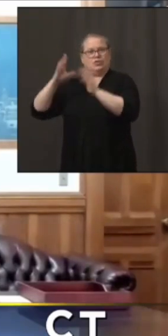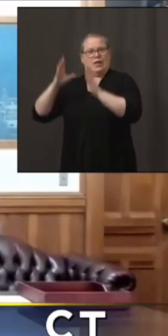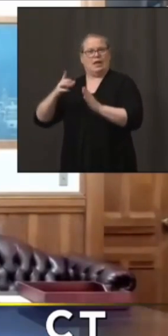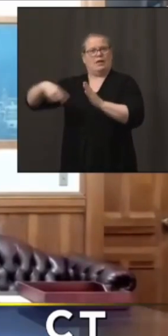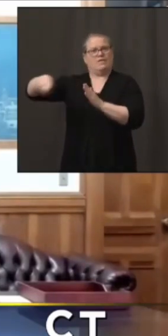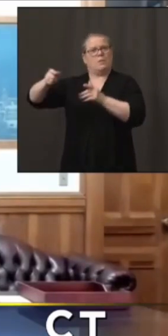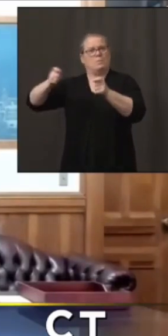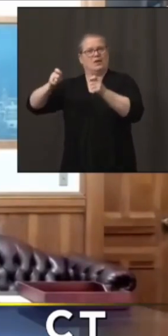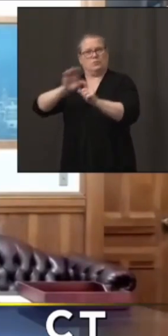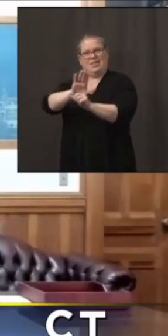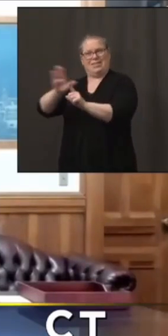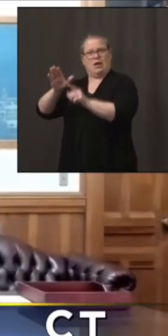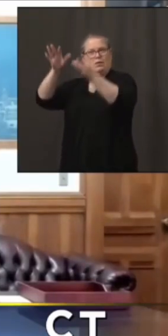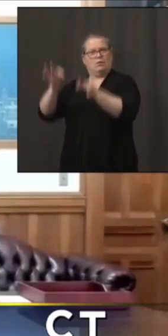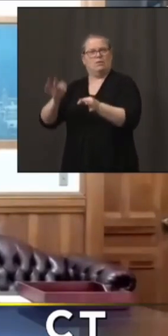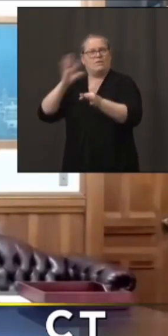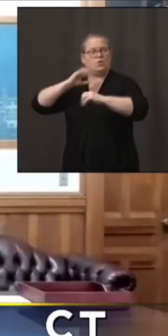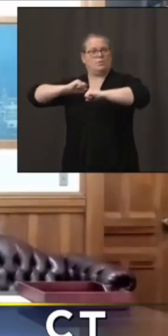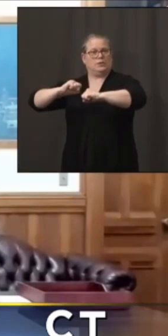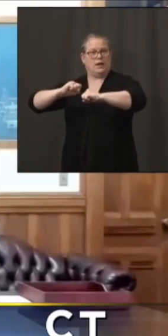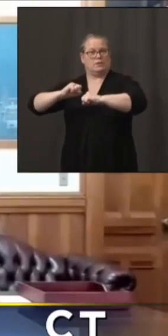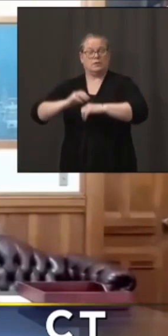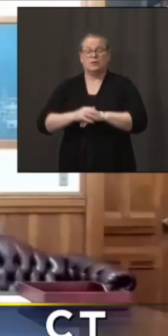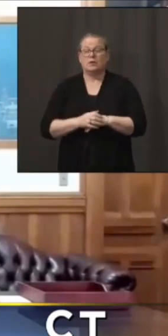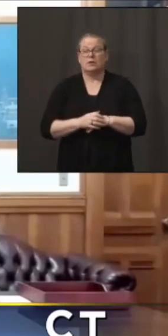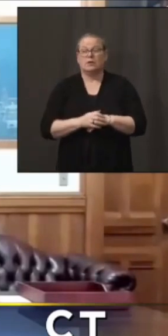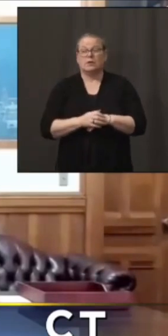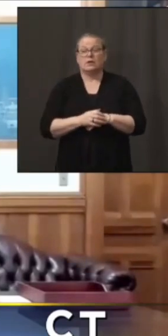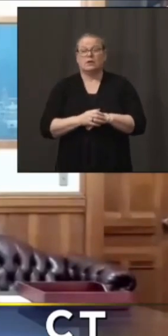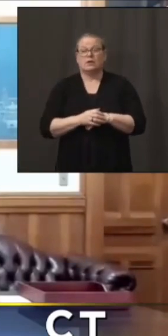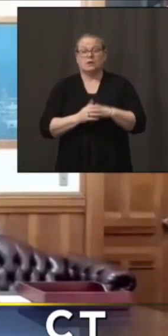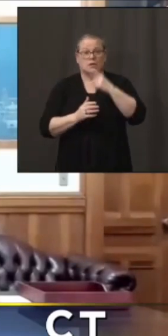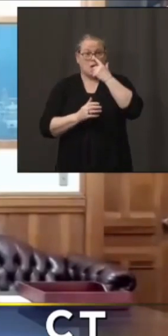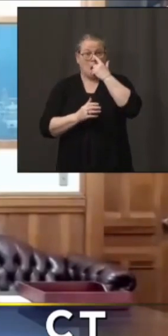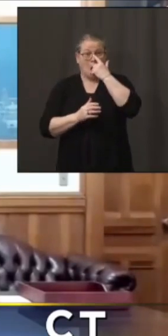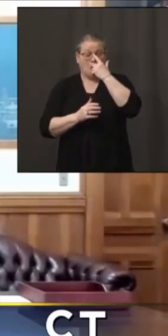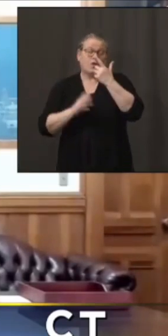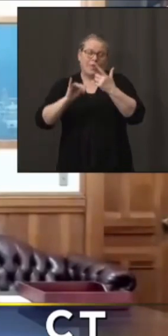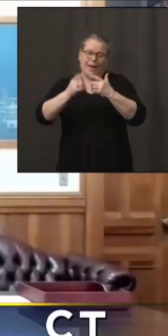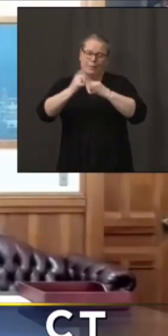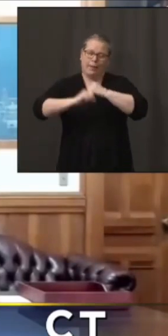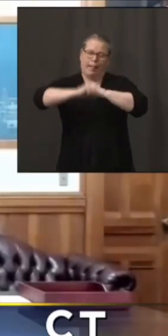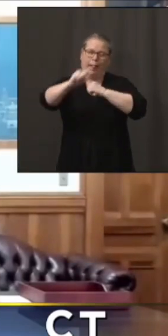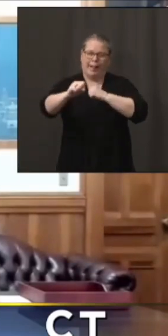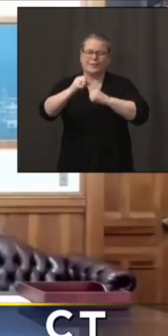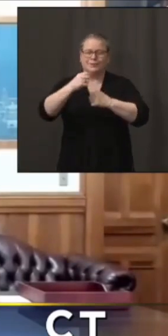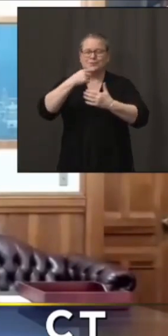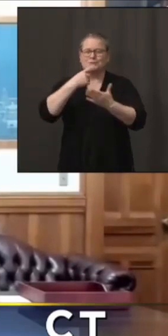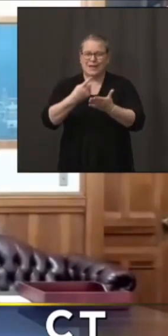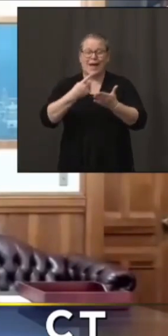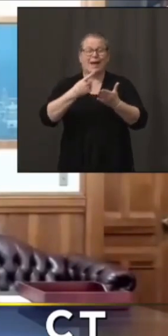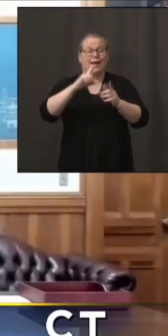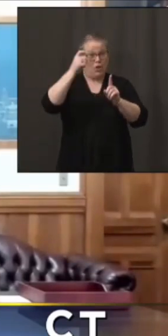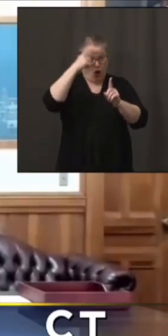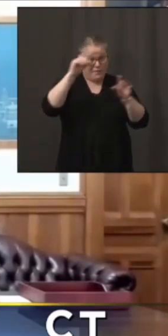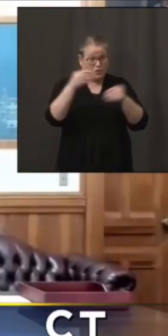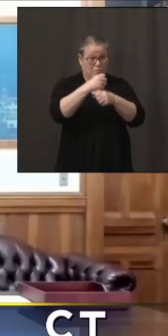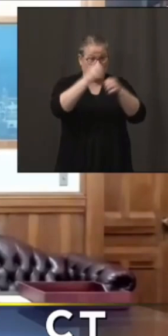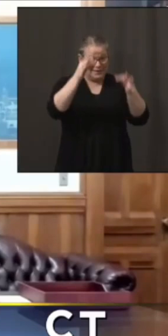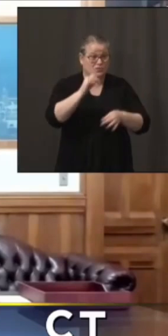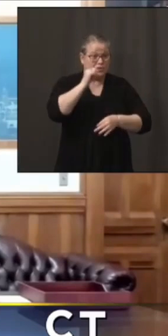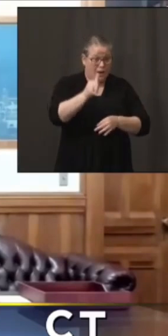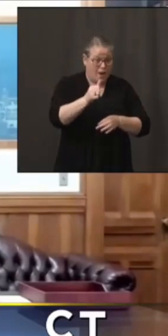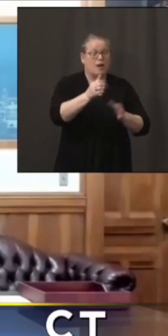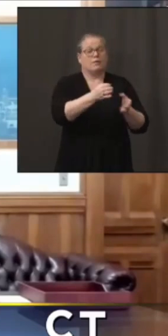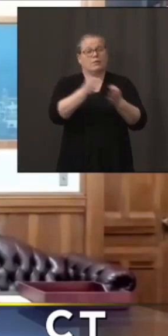So it's a long way to say, first and foremost, I would defer that question to the Office of Legislative Management and the State Capitol Police. But with that